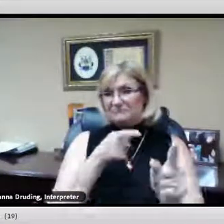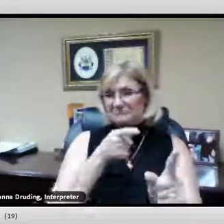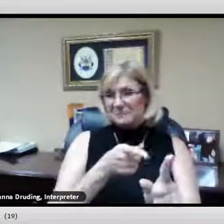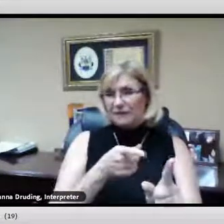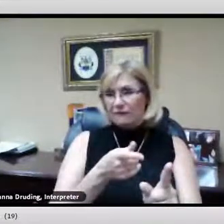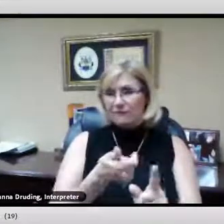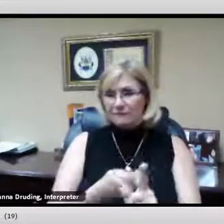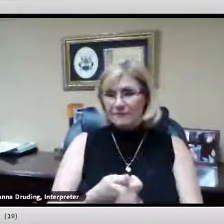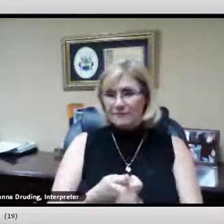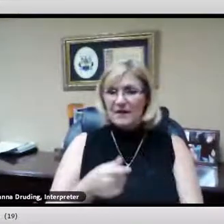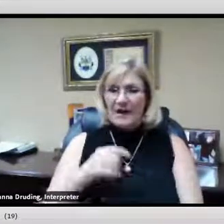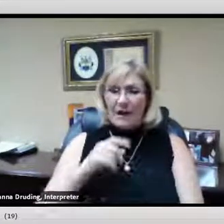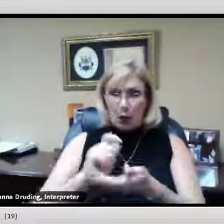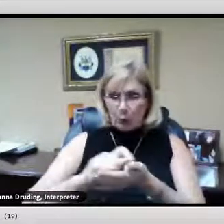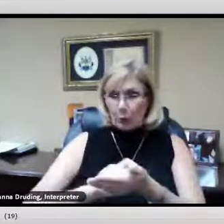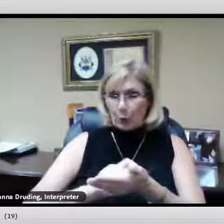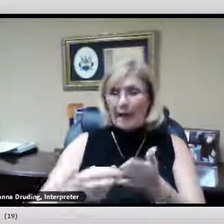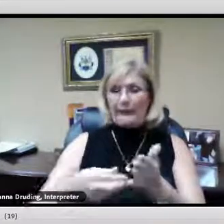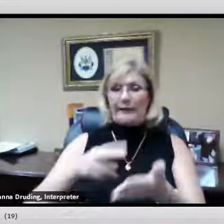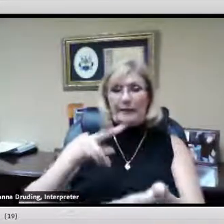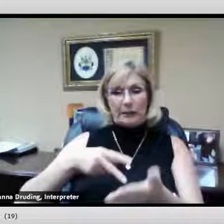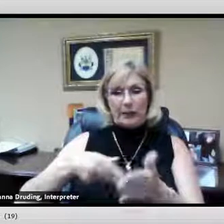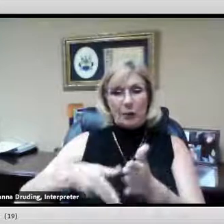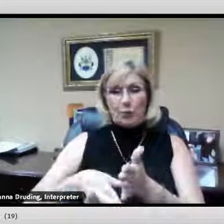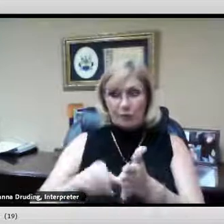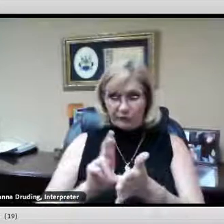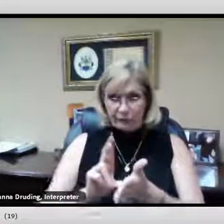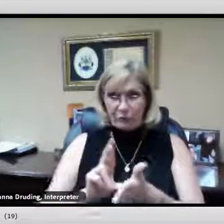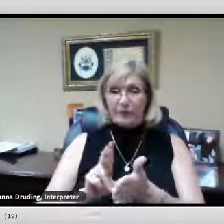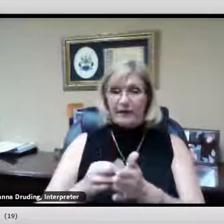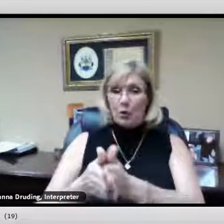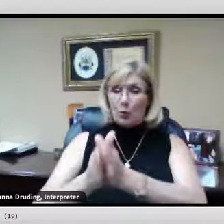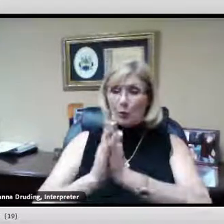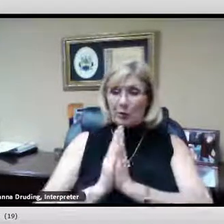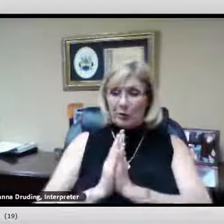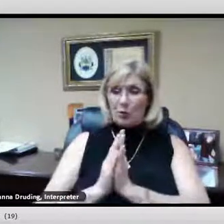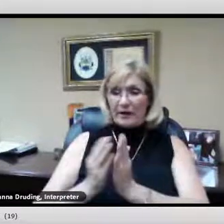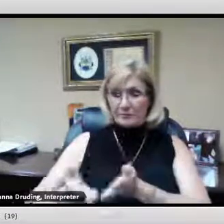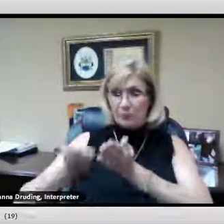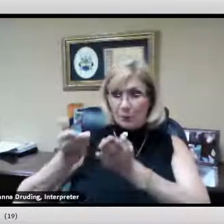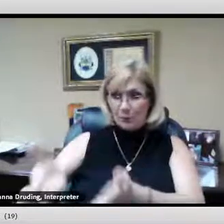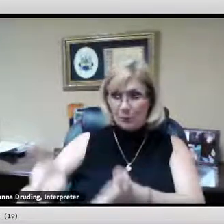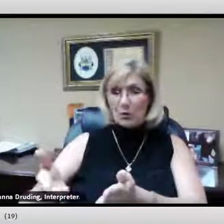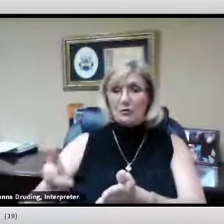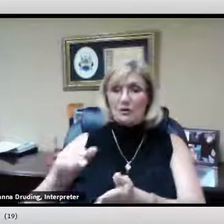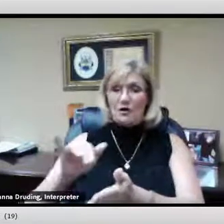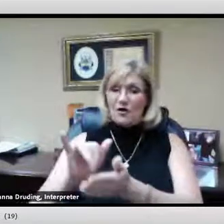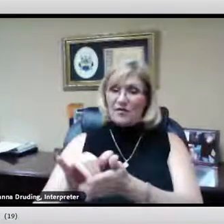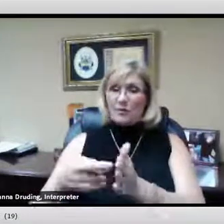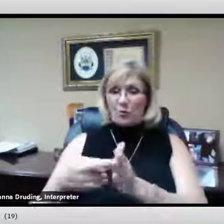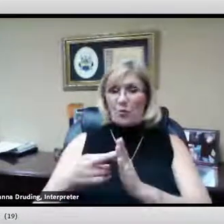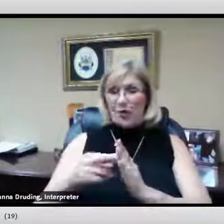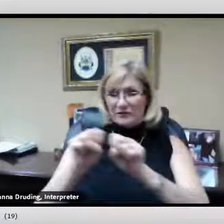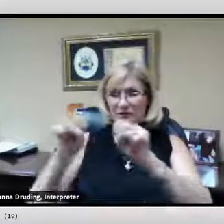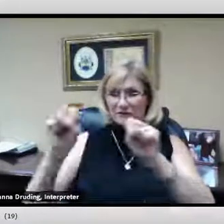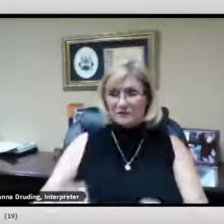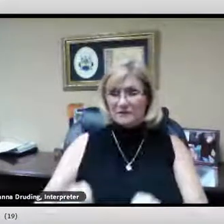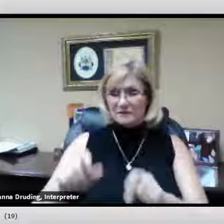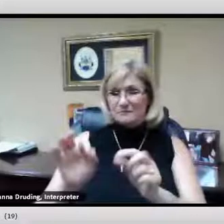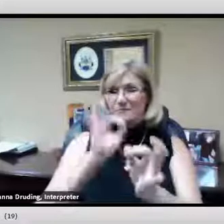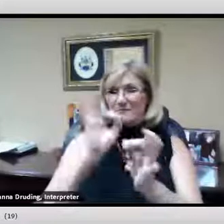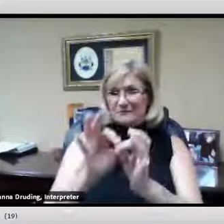then writing and reviewing requests for proposals. Um, that's something that we haven't done at this library very much, but the systems librarian